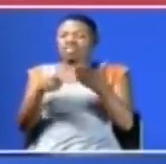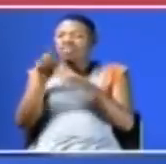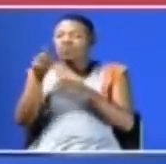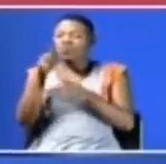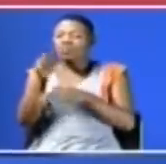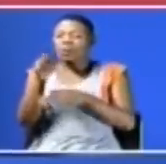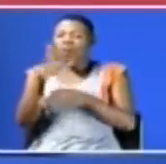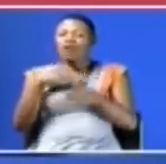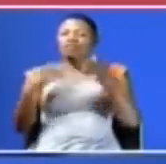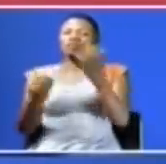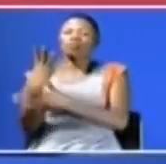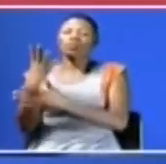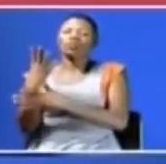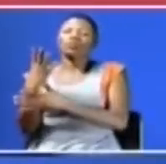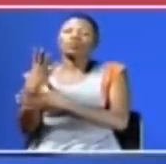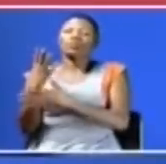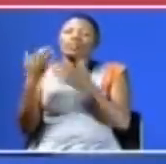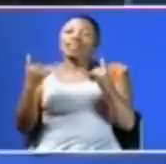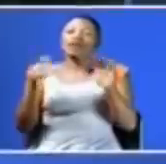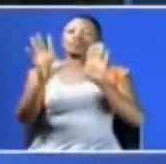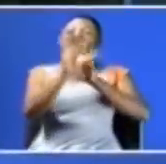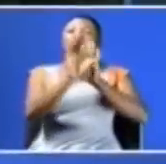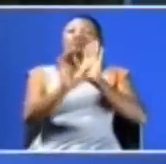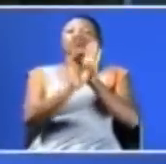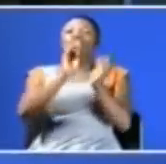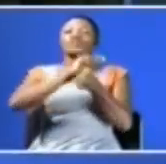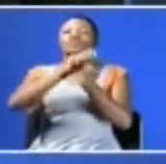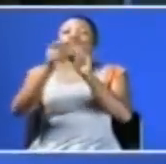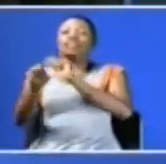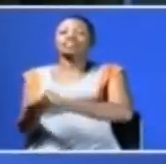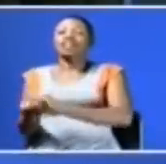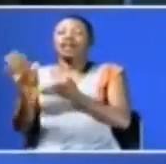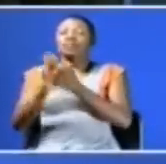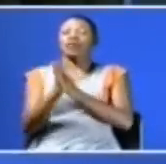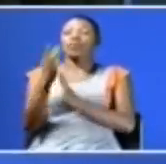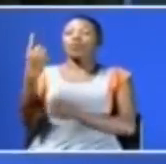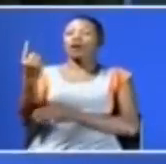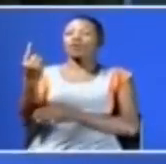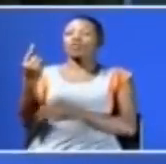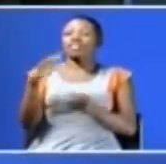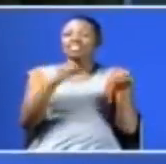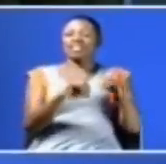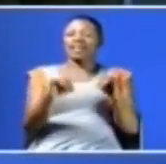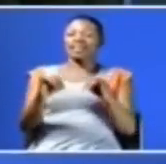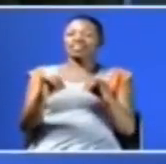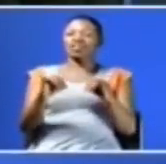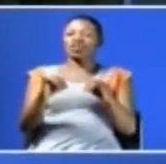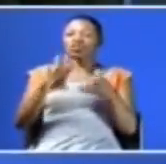want to create. And then the constitutional referendum has become one of probably trying to create political